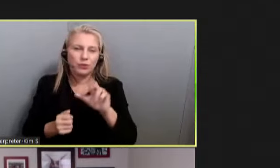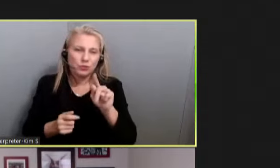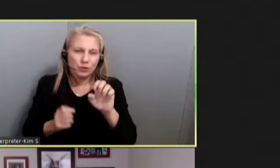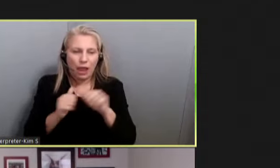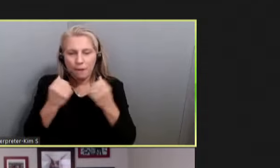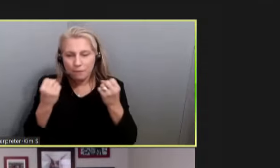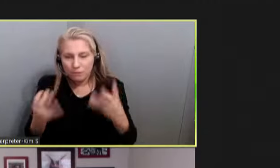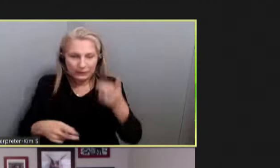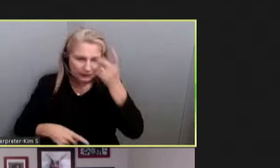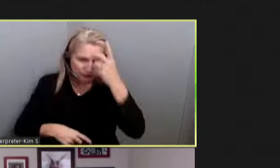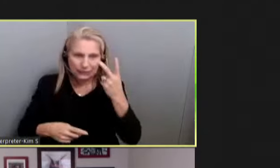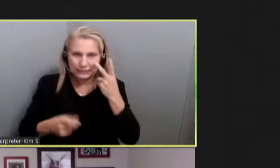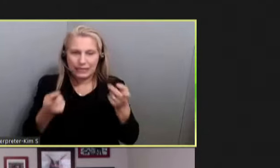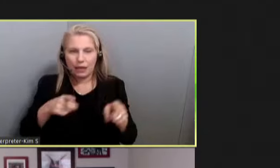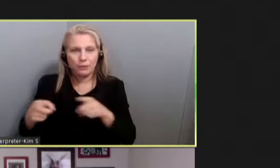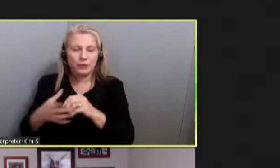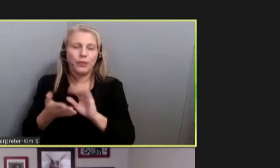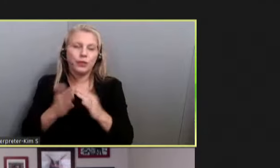our community.